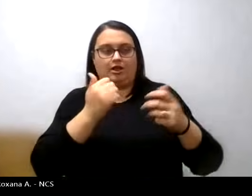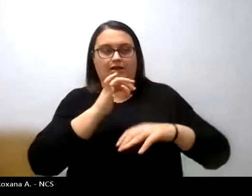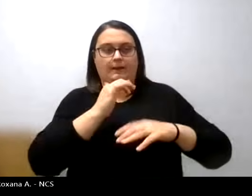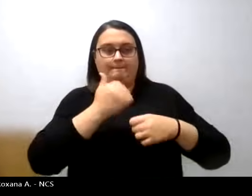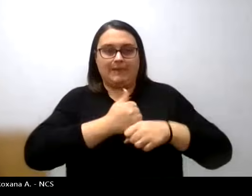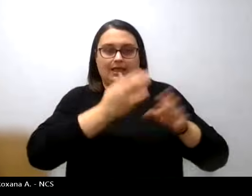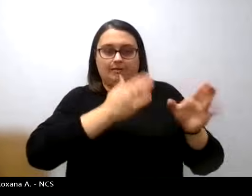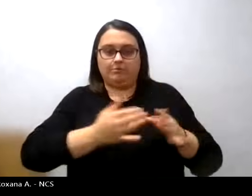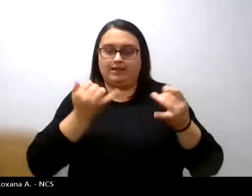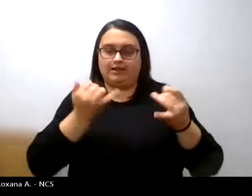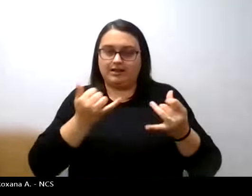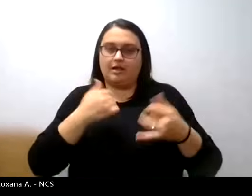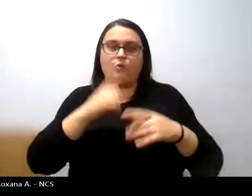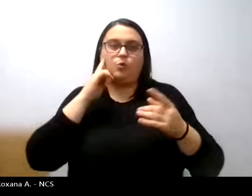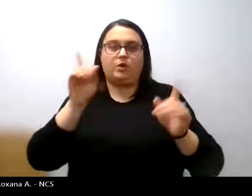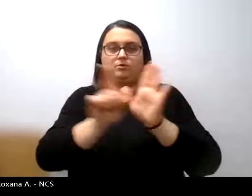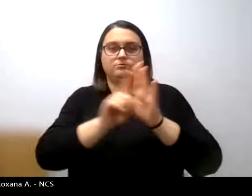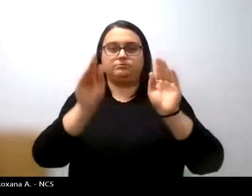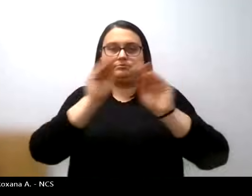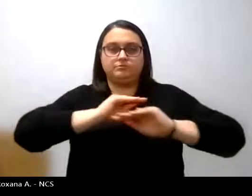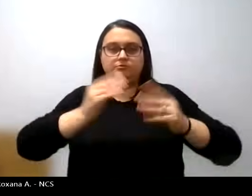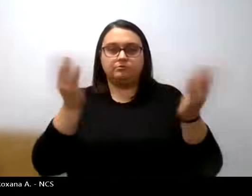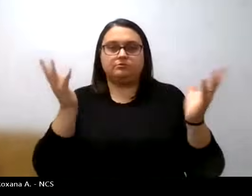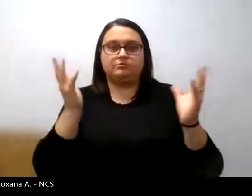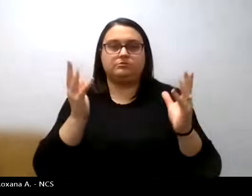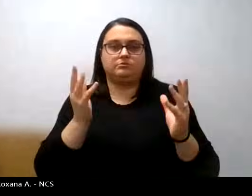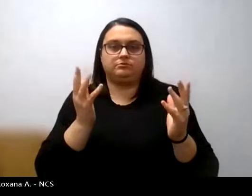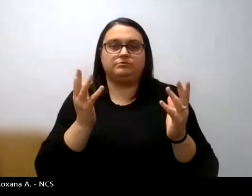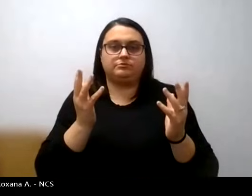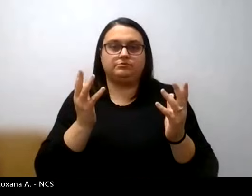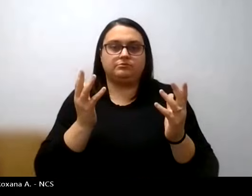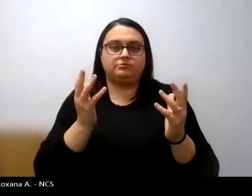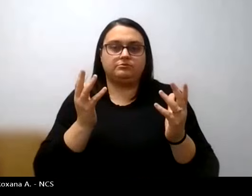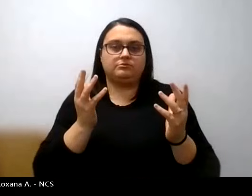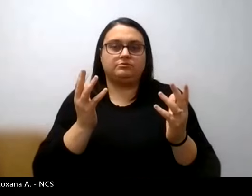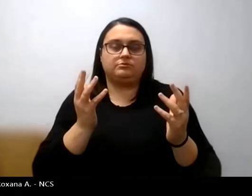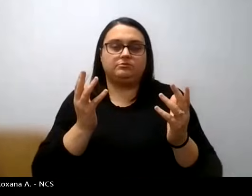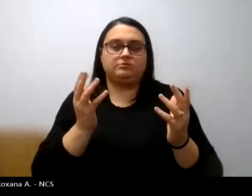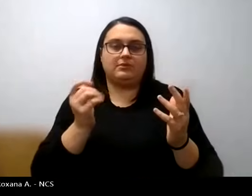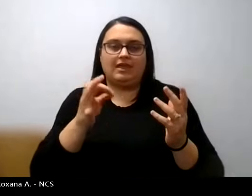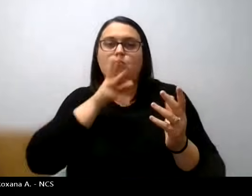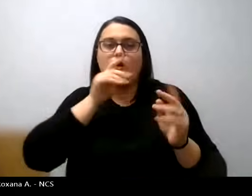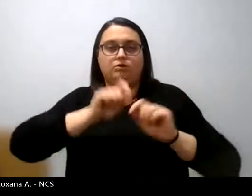certainly alert folks if we start water distribution.